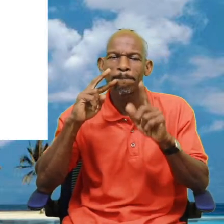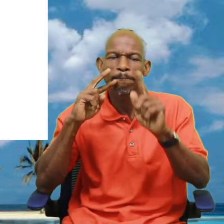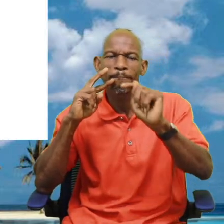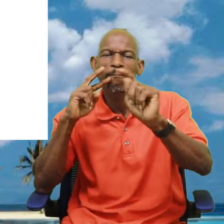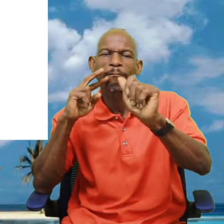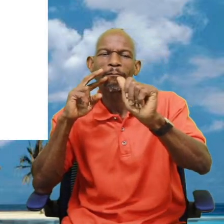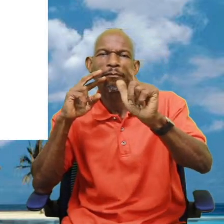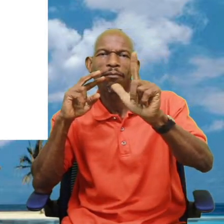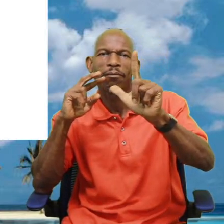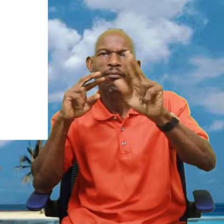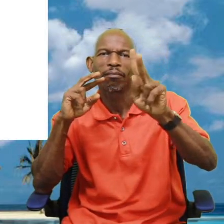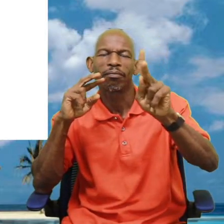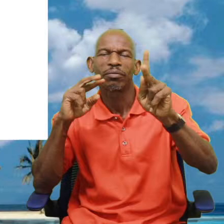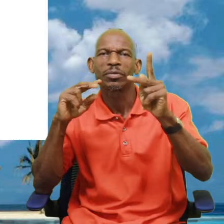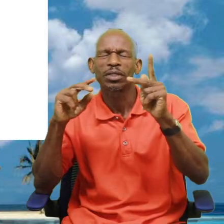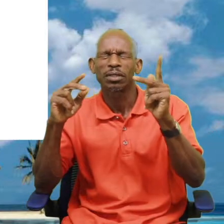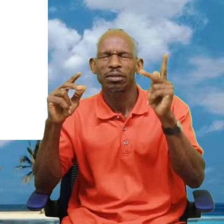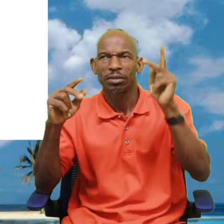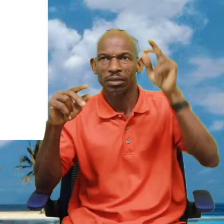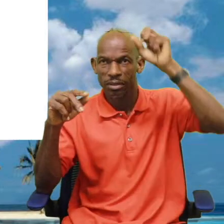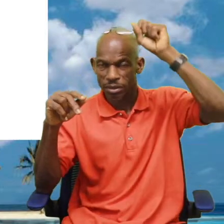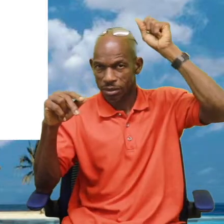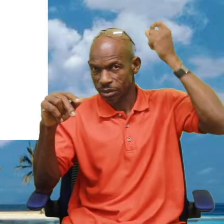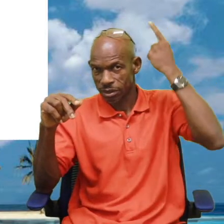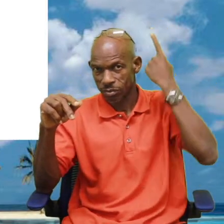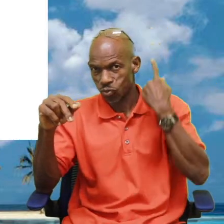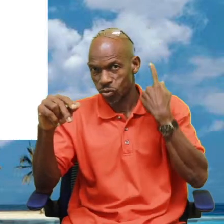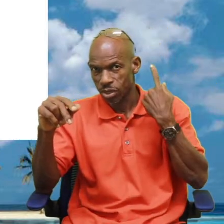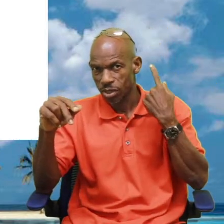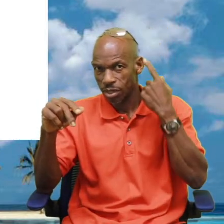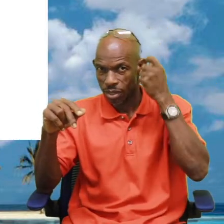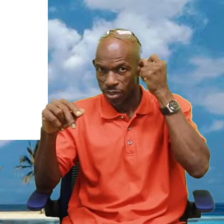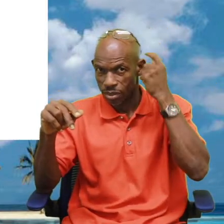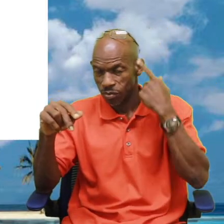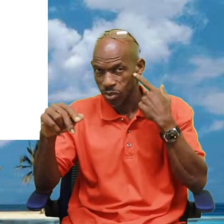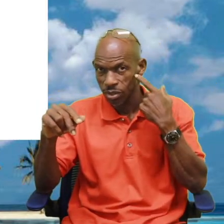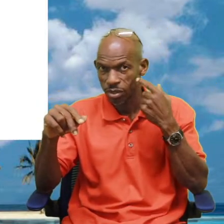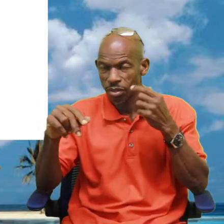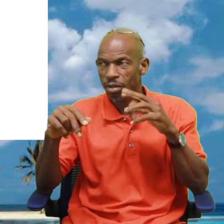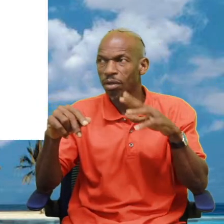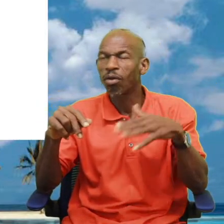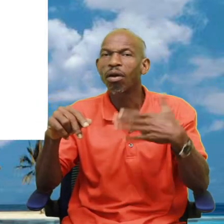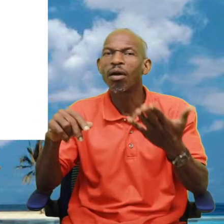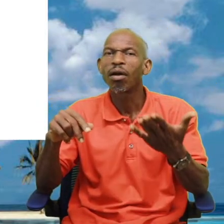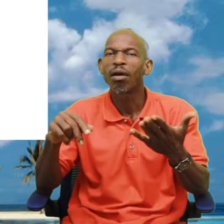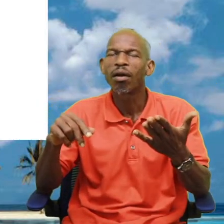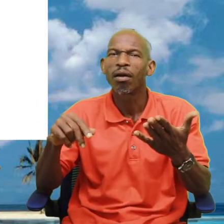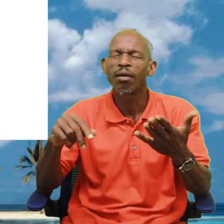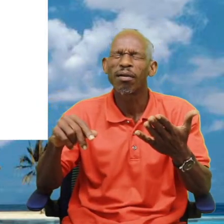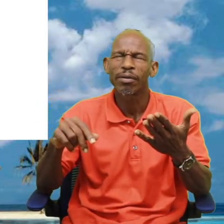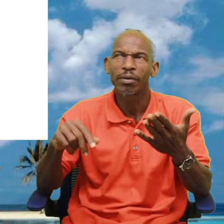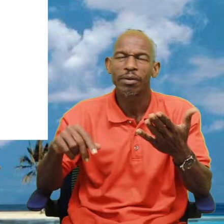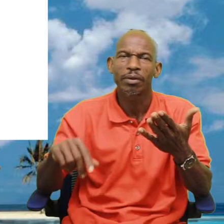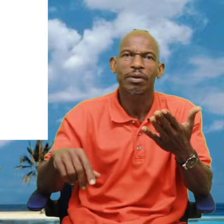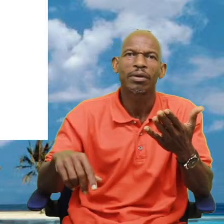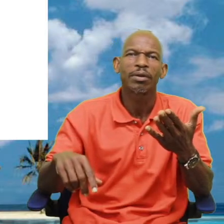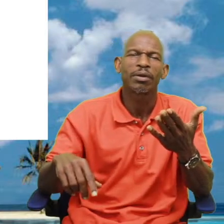Yes, Bricky. I see Bricky putting up her hand. What can we say about this doctor? Yes, Bricky.